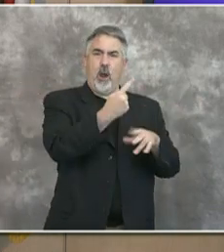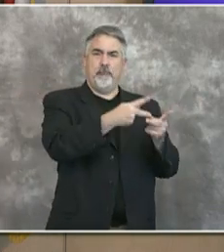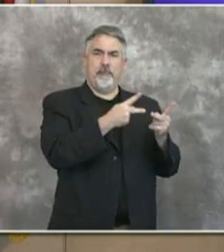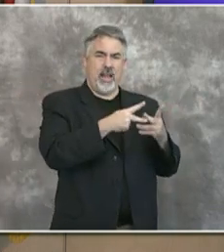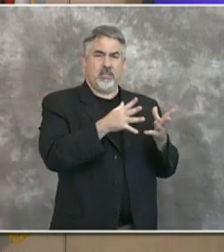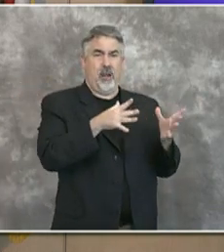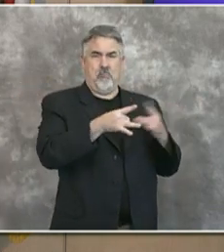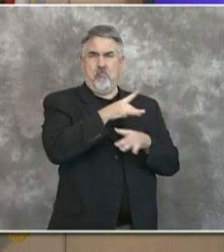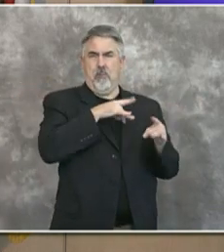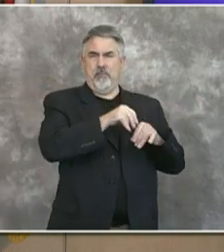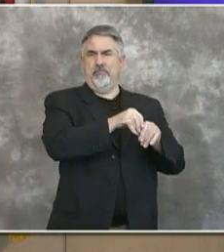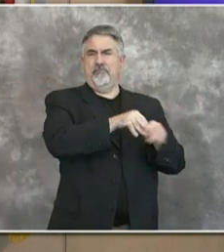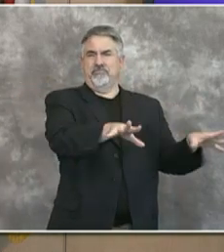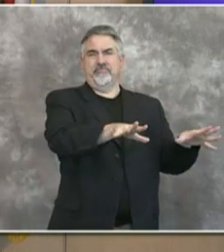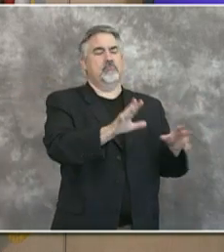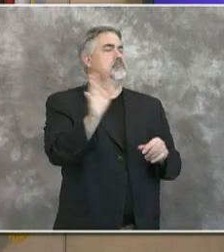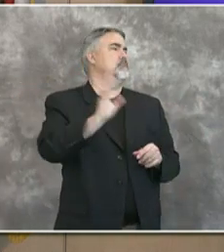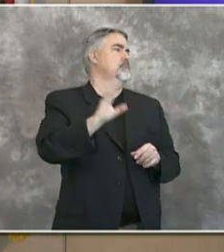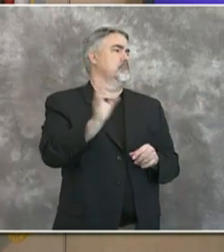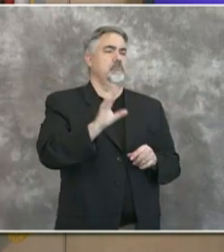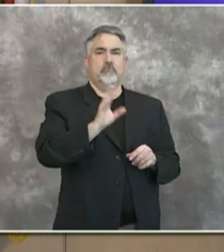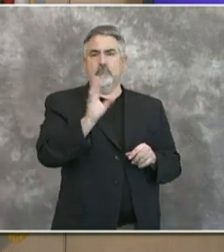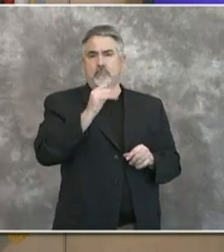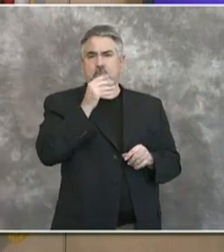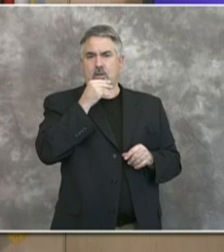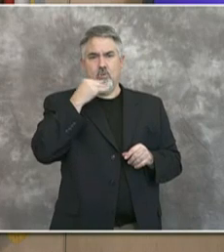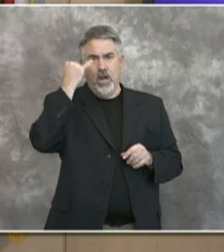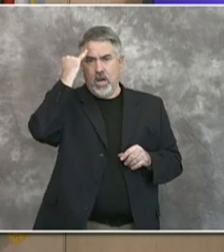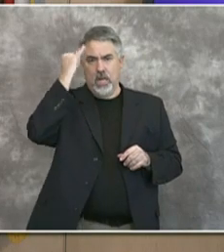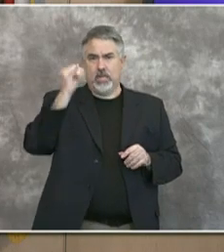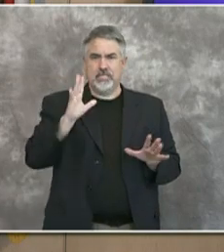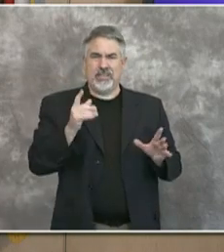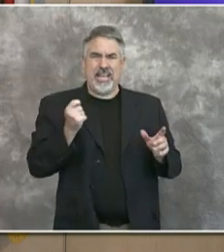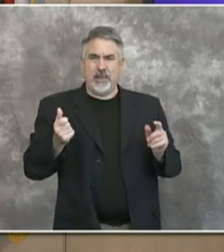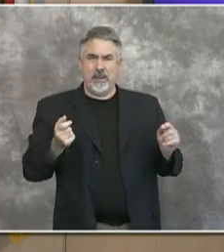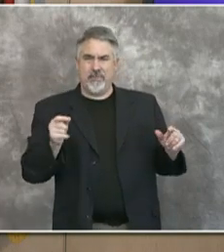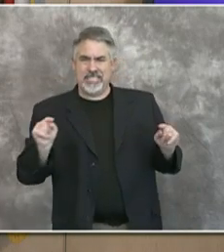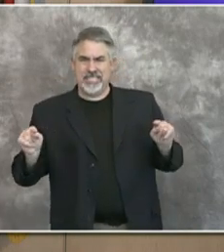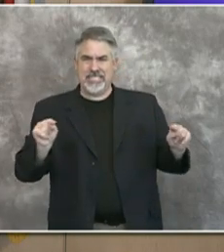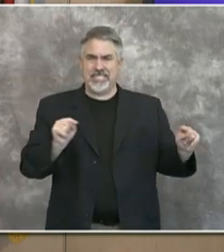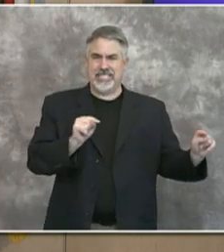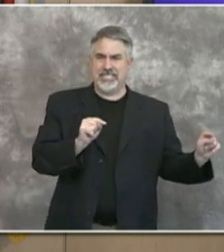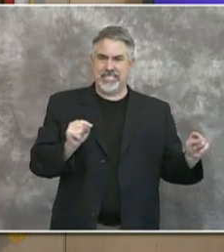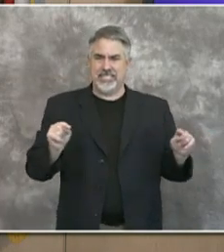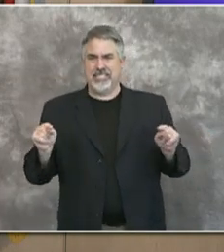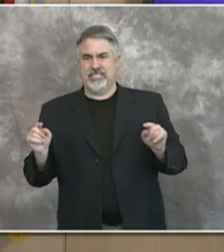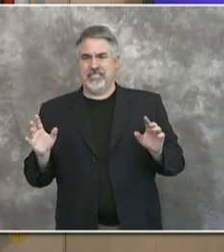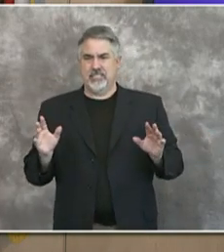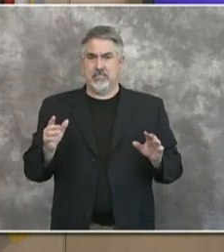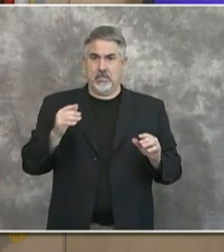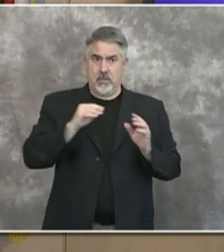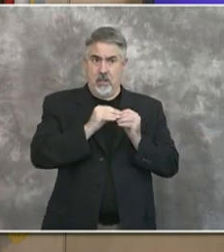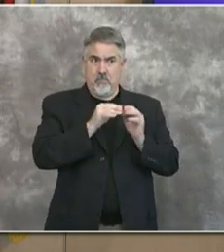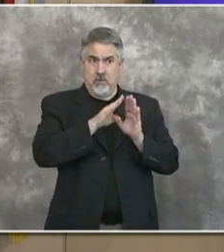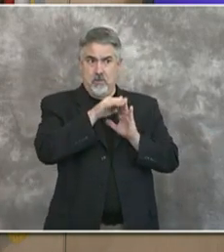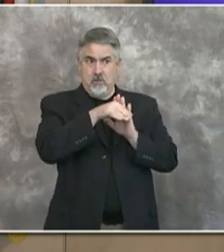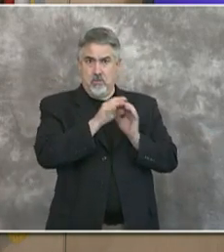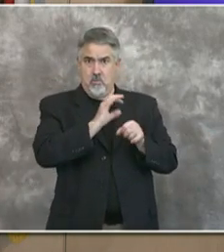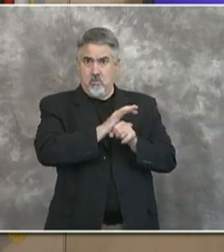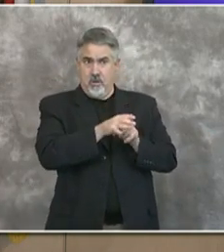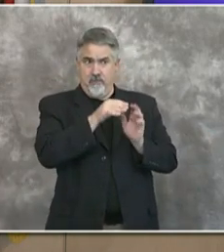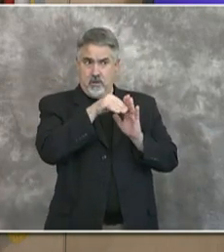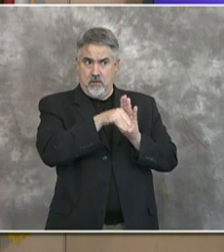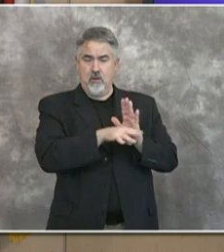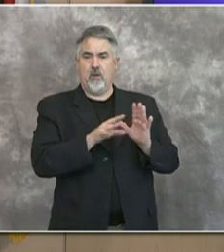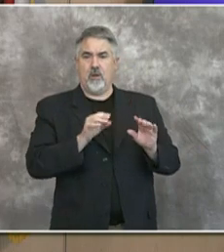of coronavirus and COVID-19. And so what we need to see is a stabilization and a trend where we believe that it is not a concern